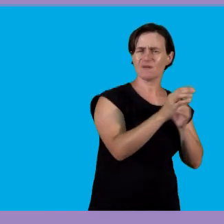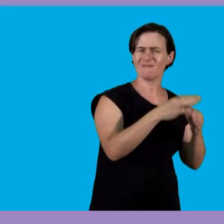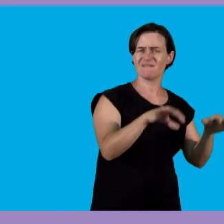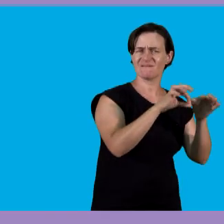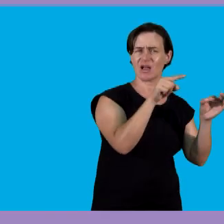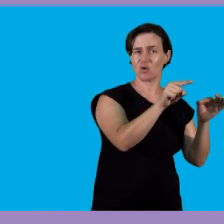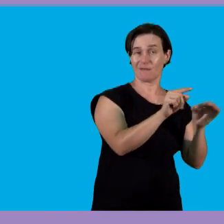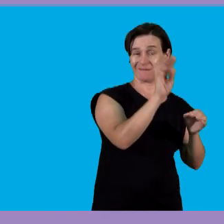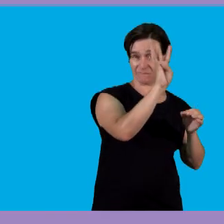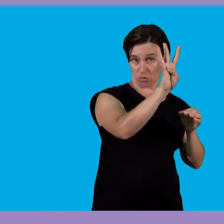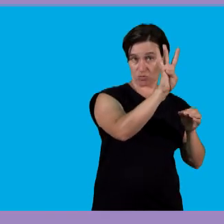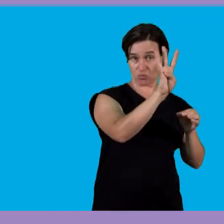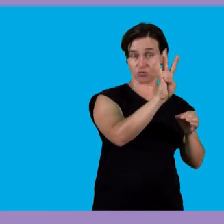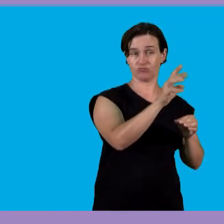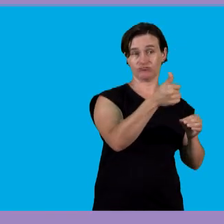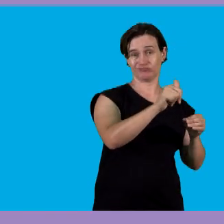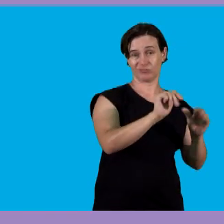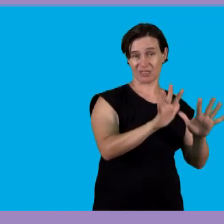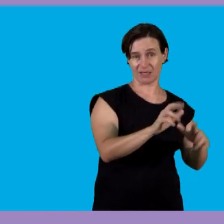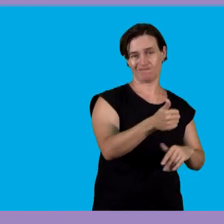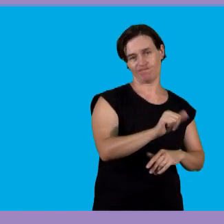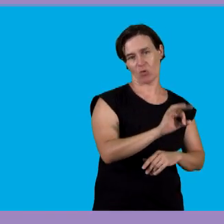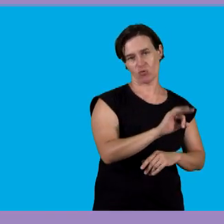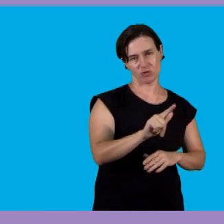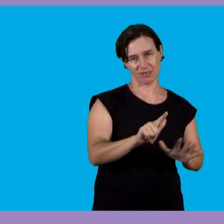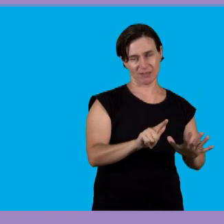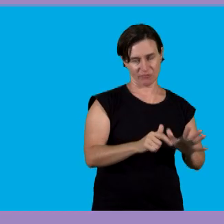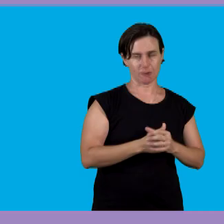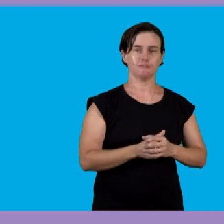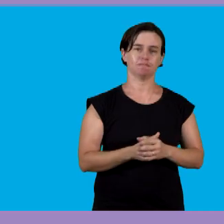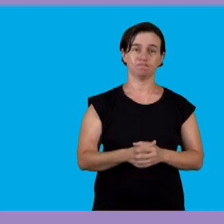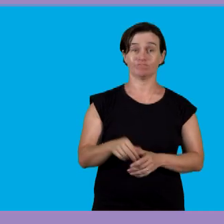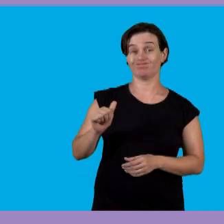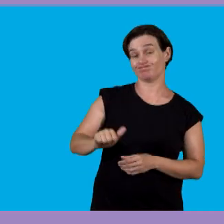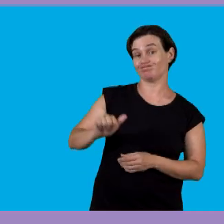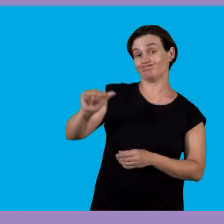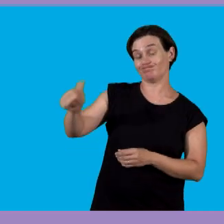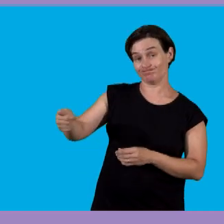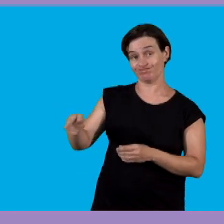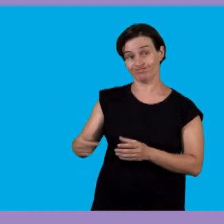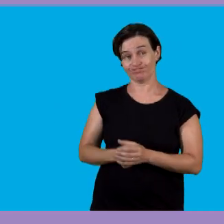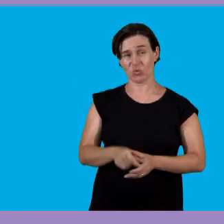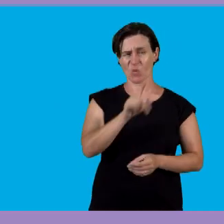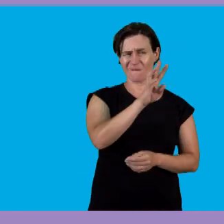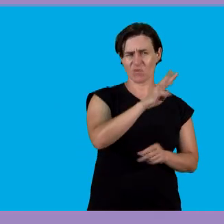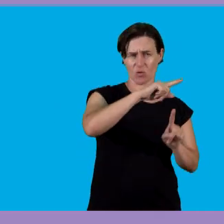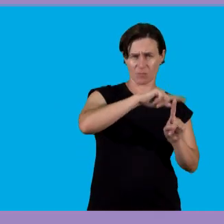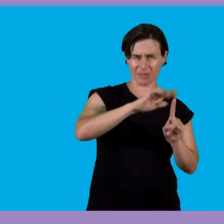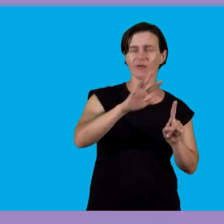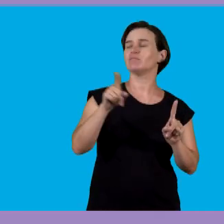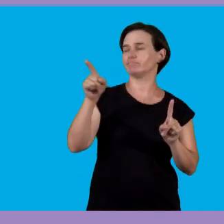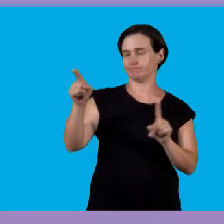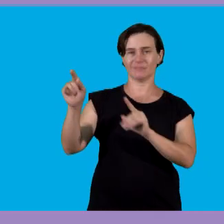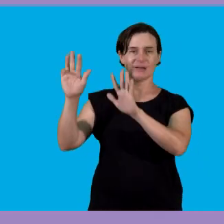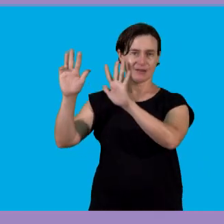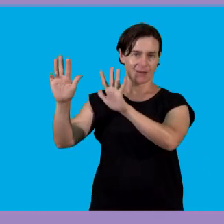have been given there a 4, a 10, and a 37. And of course, when we add 5 to 4,